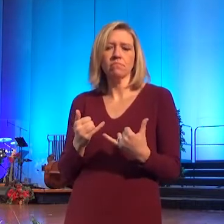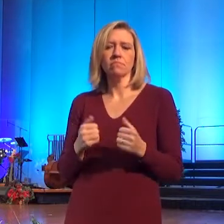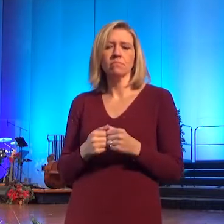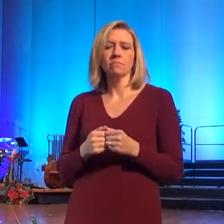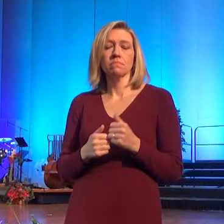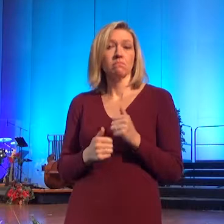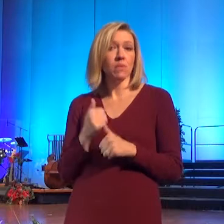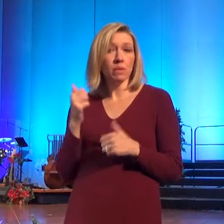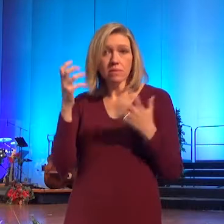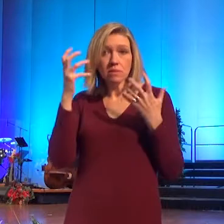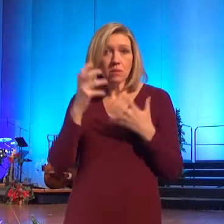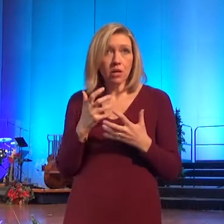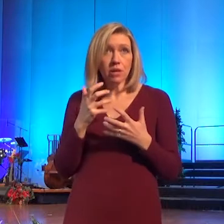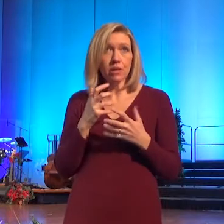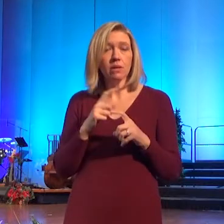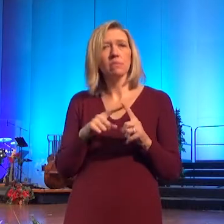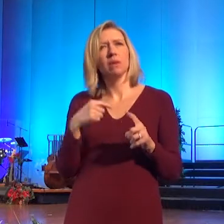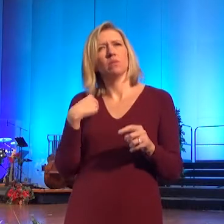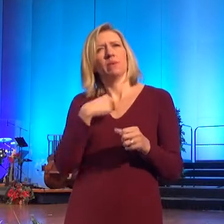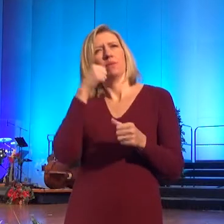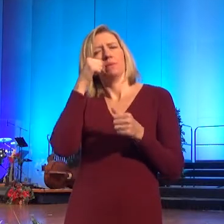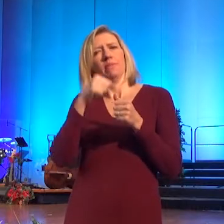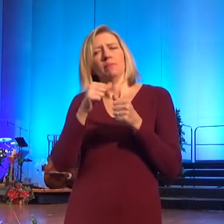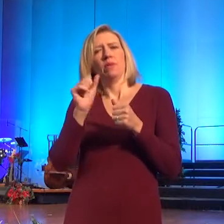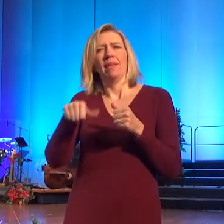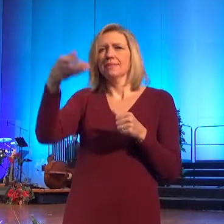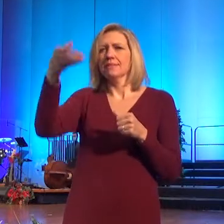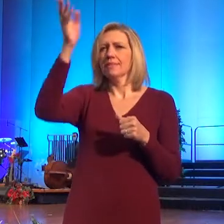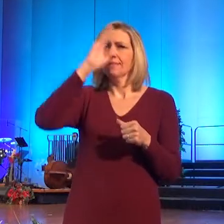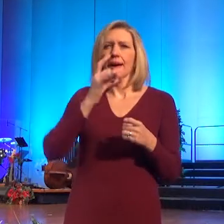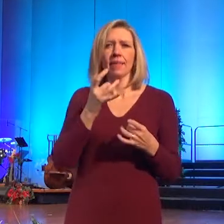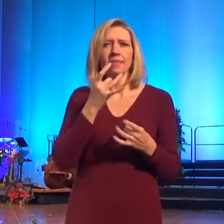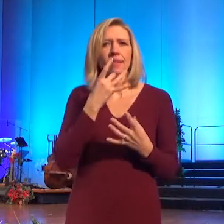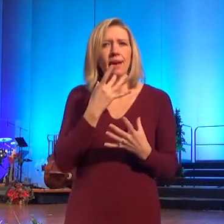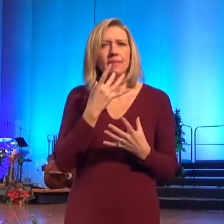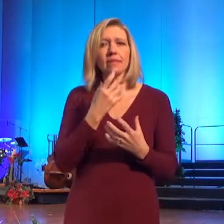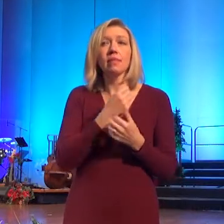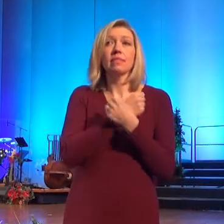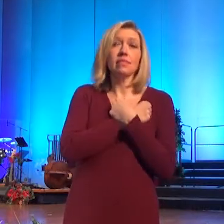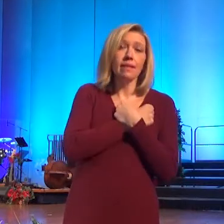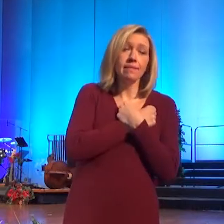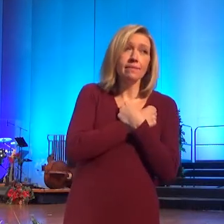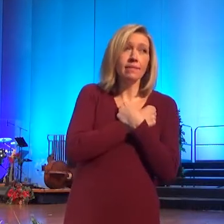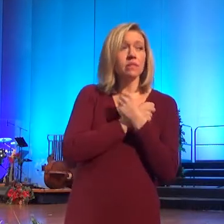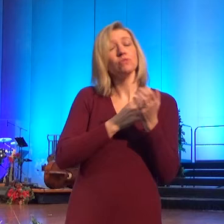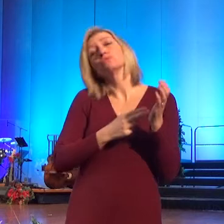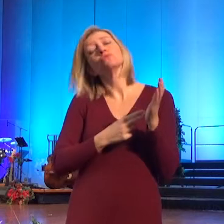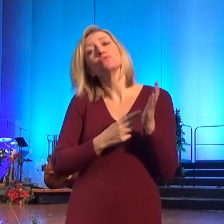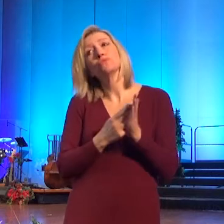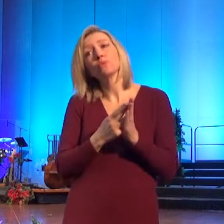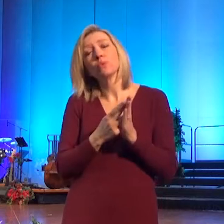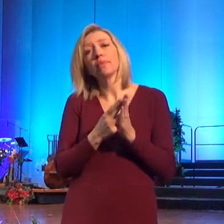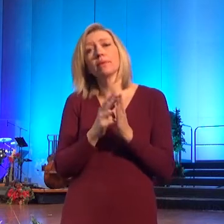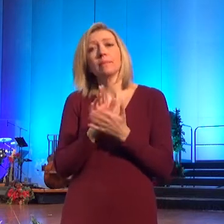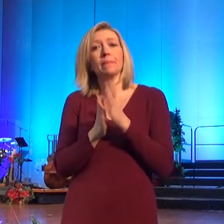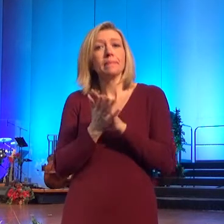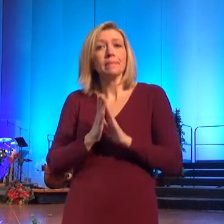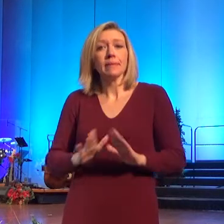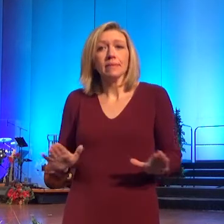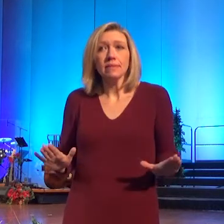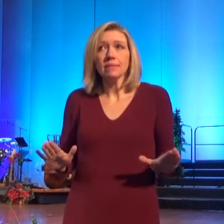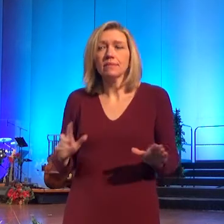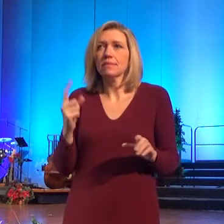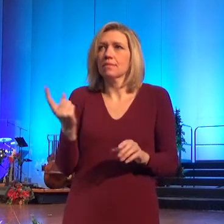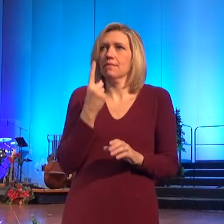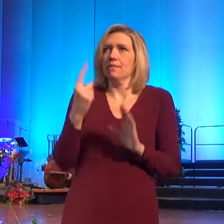where it is most dark, yet we most remember that divine light. That light of love, that light of truth, that light of peace,